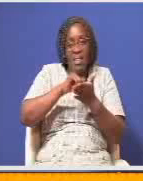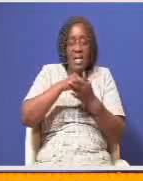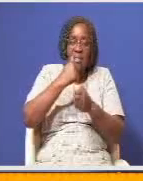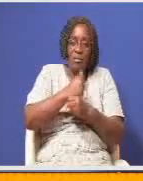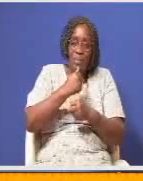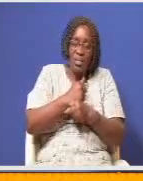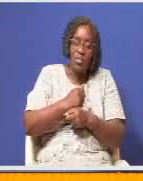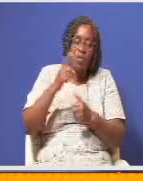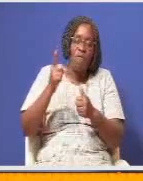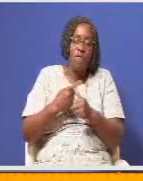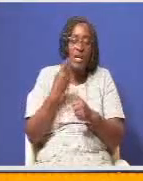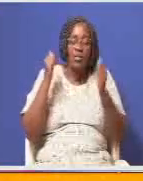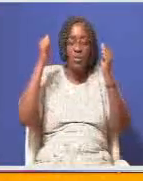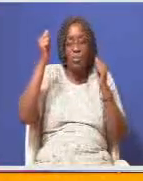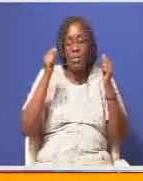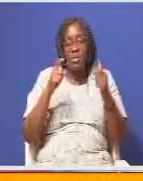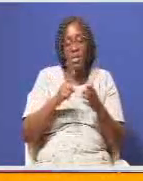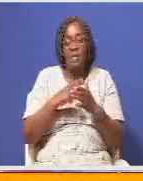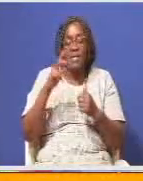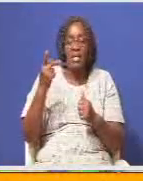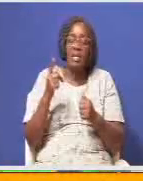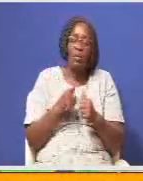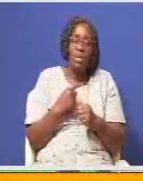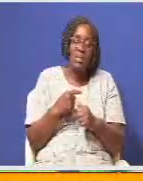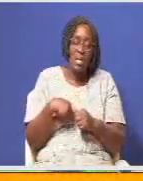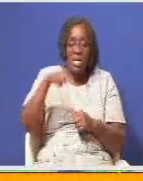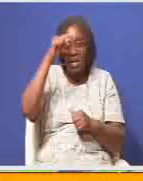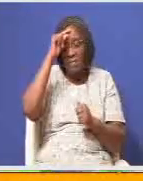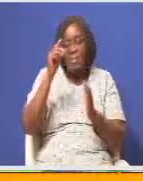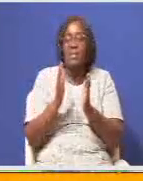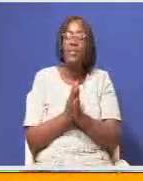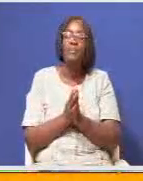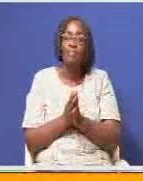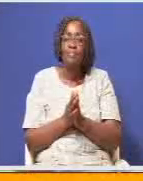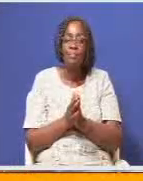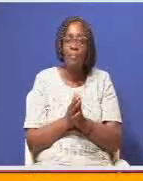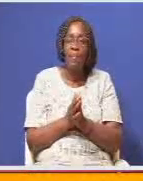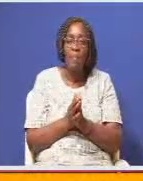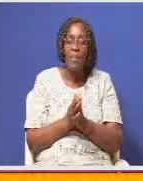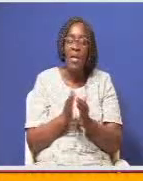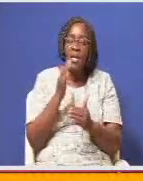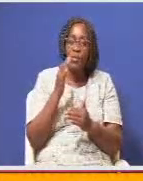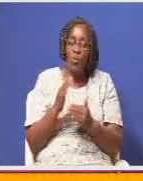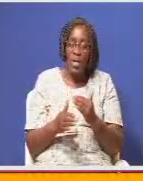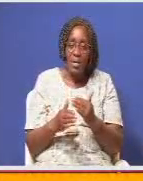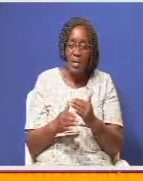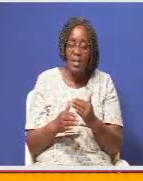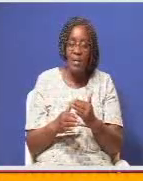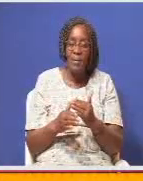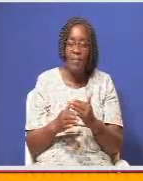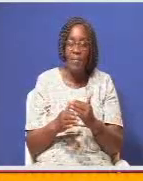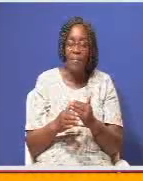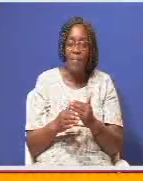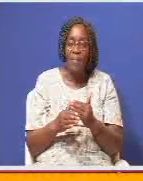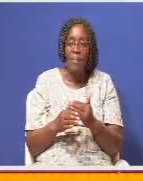mbele, ebolisi na njeshi, kumadhirikare Kenya kwanza, ikutonyo wadhanine. This thing will end for good.